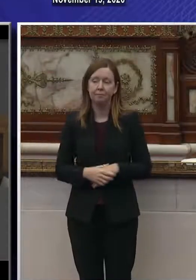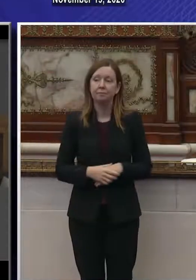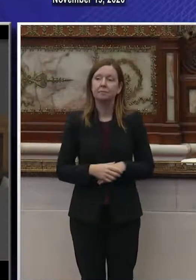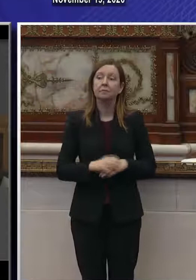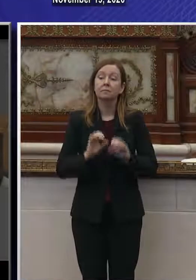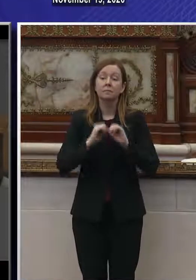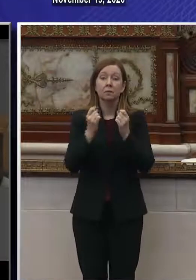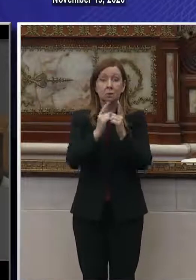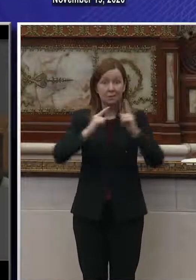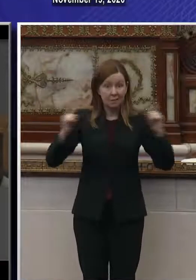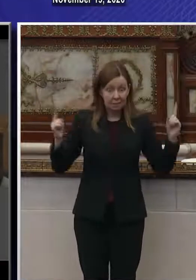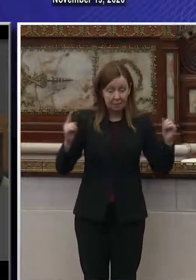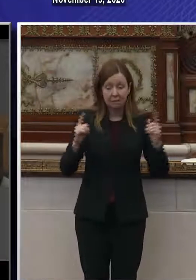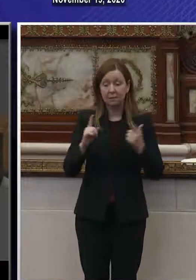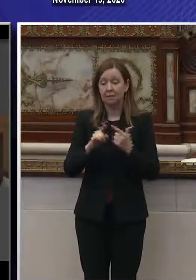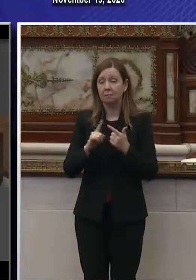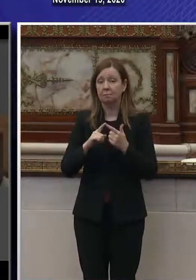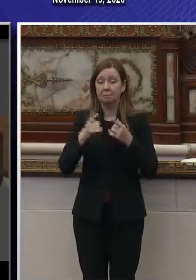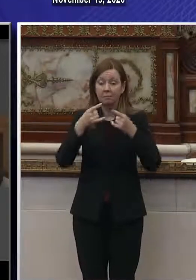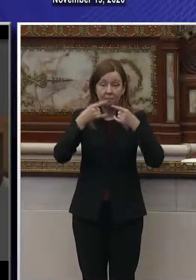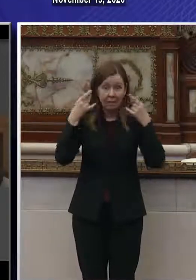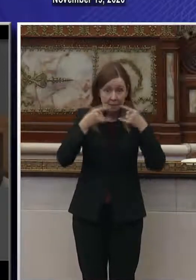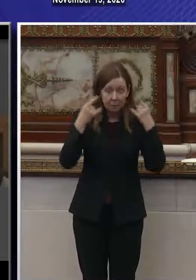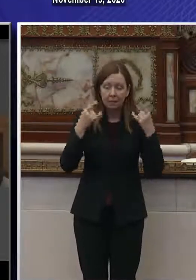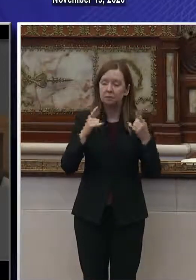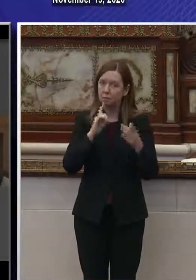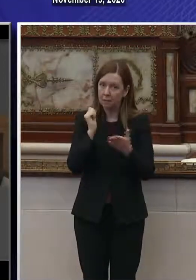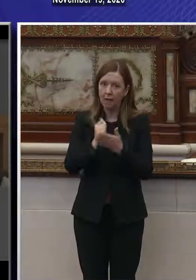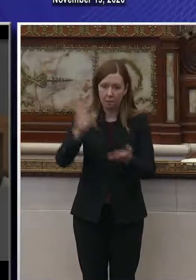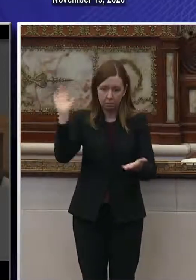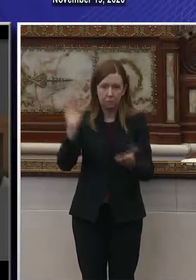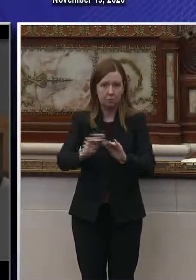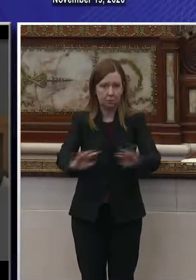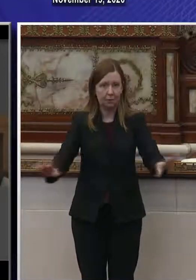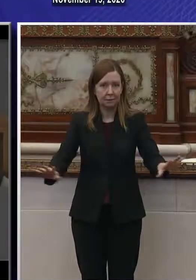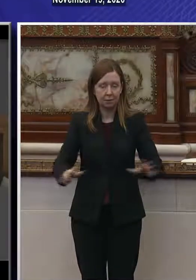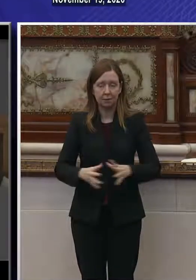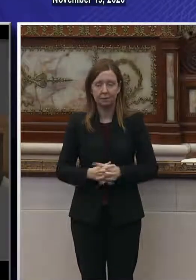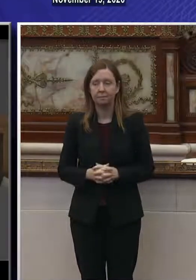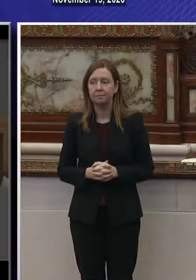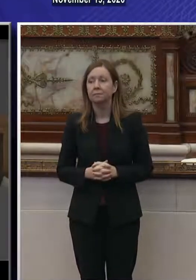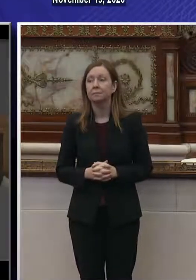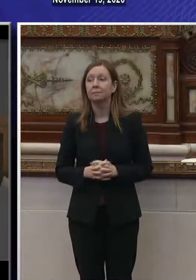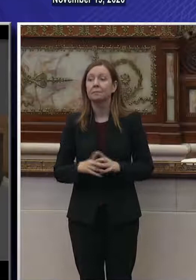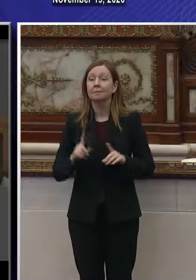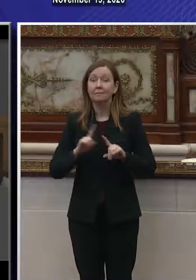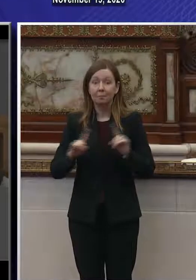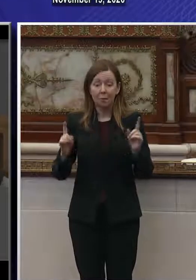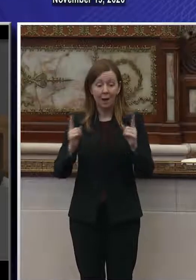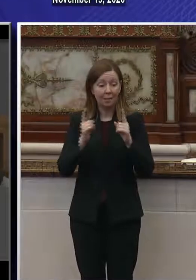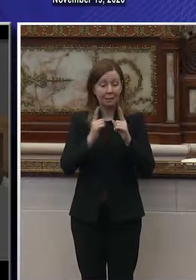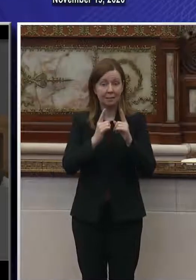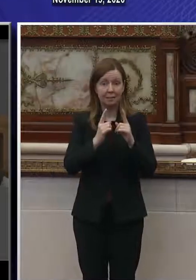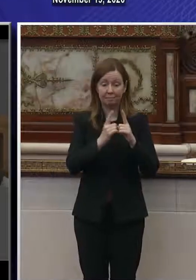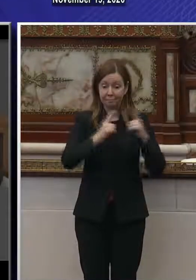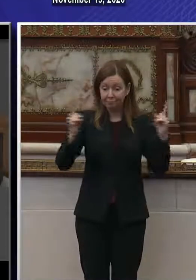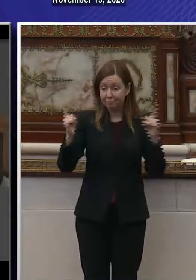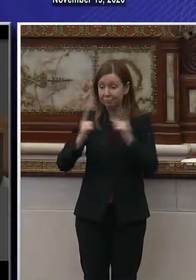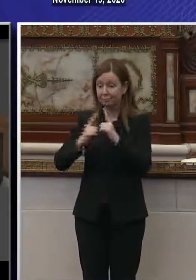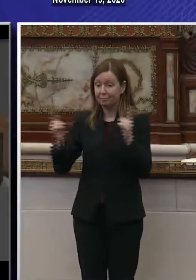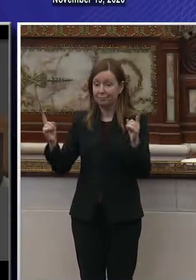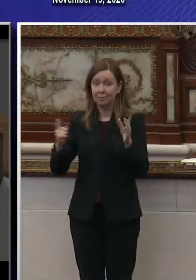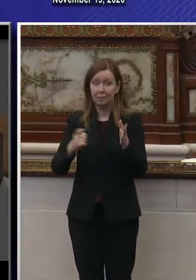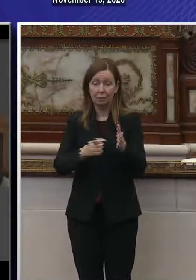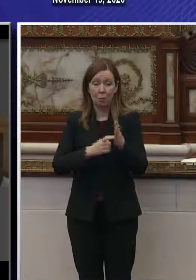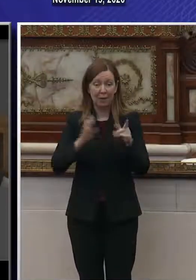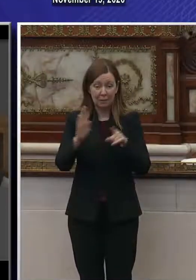distancing measures and use of face masks have helped mitigate transmission, However, social distancing measures that require business